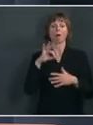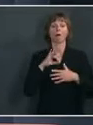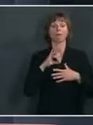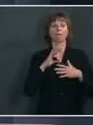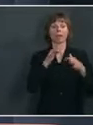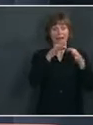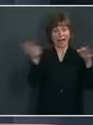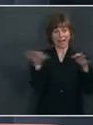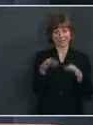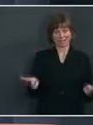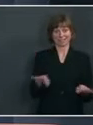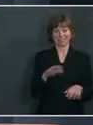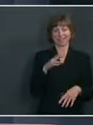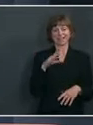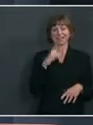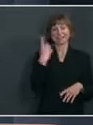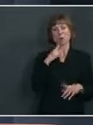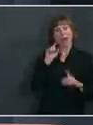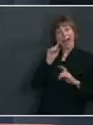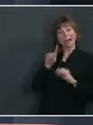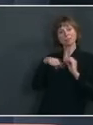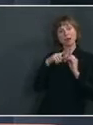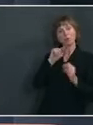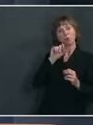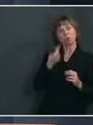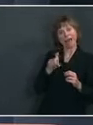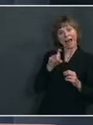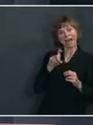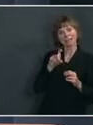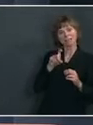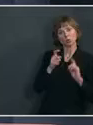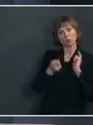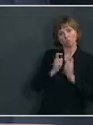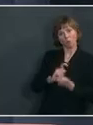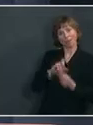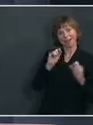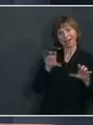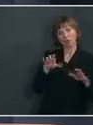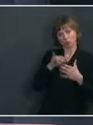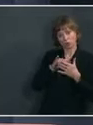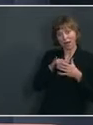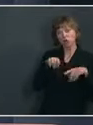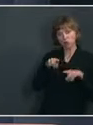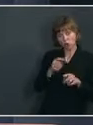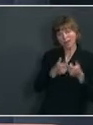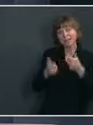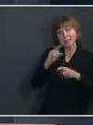that could be done via executive order during the interview with George Stephanopoulos, which you're referring to.